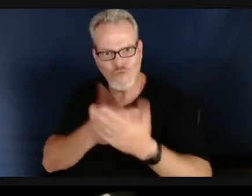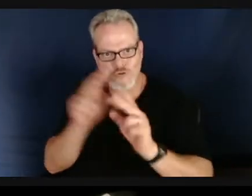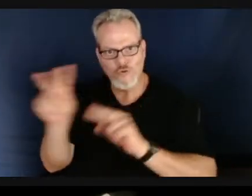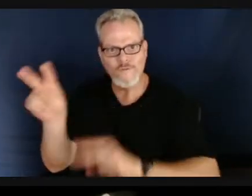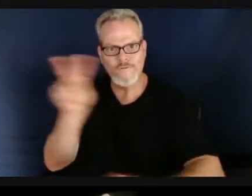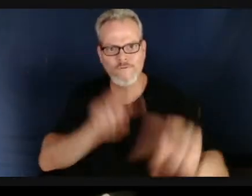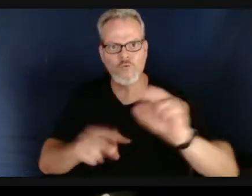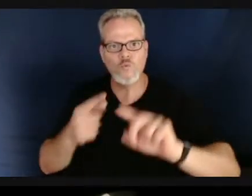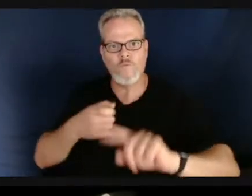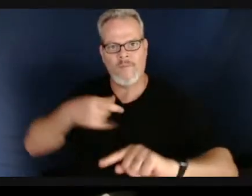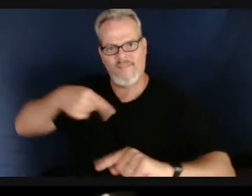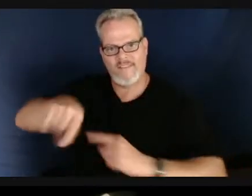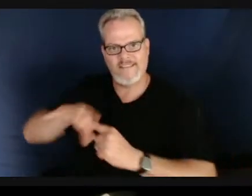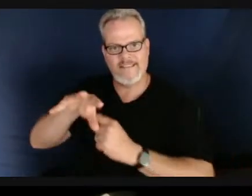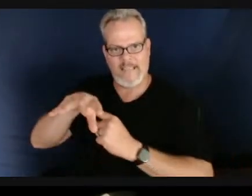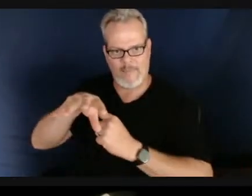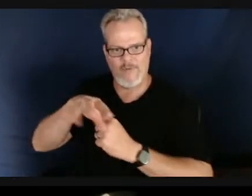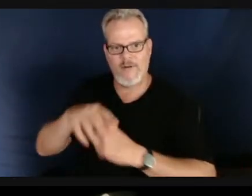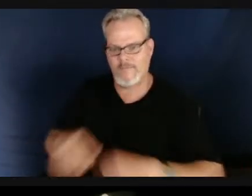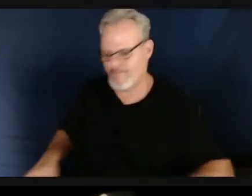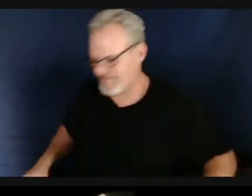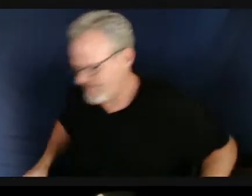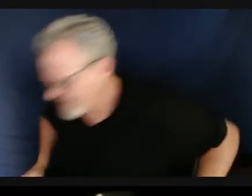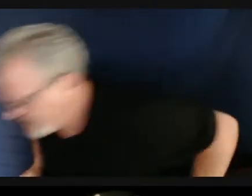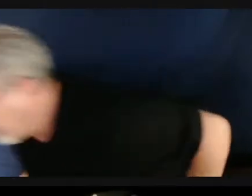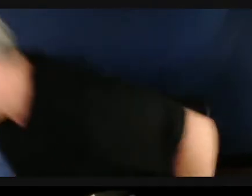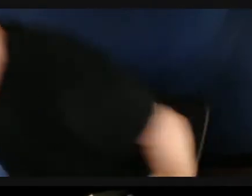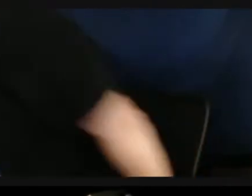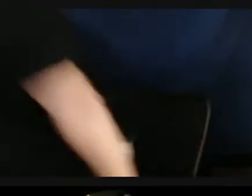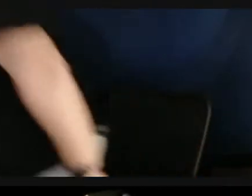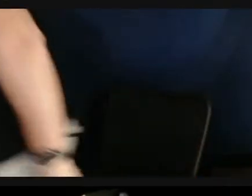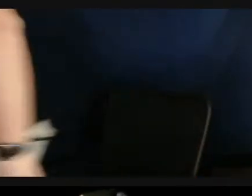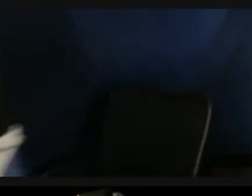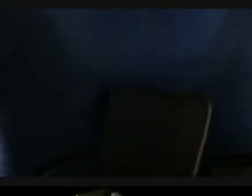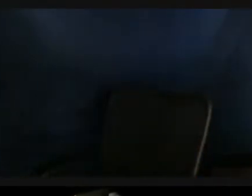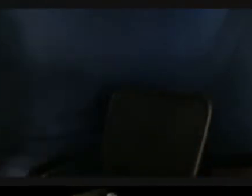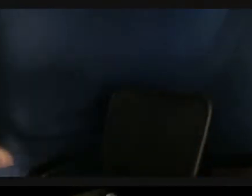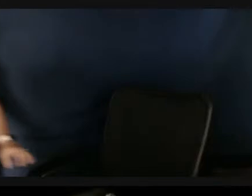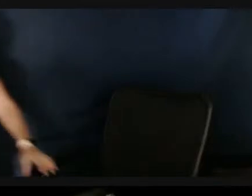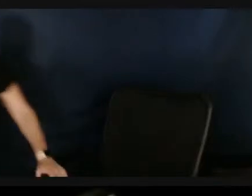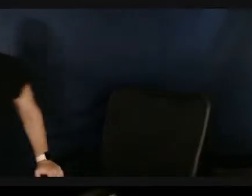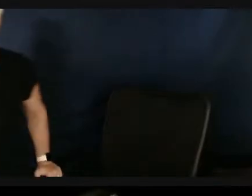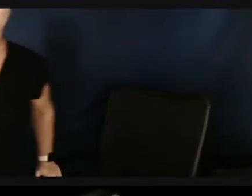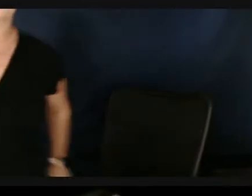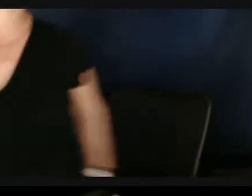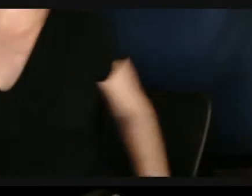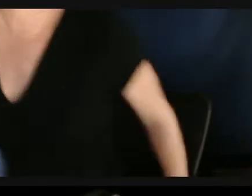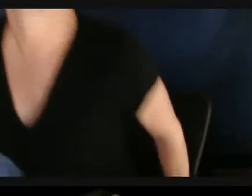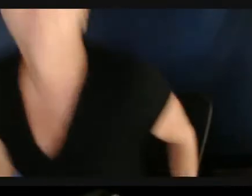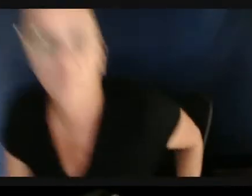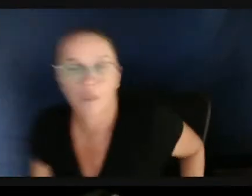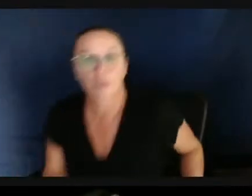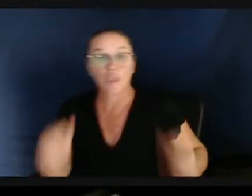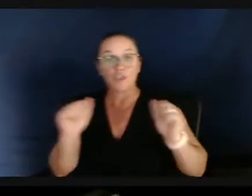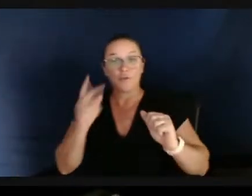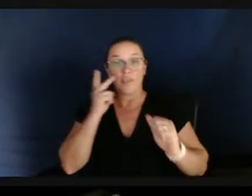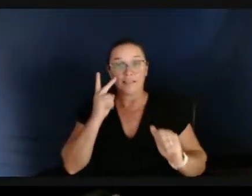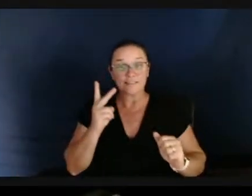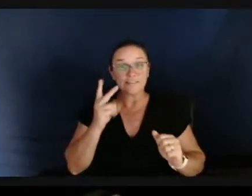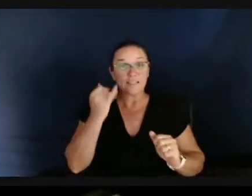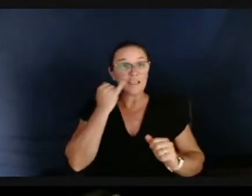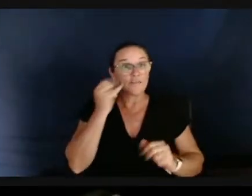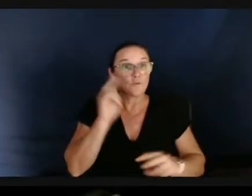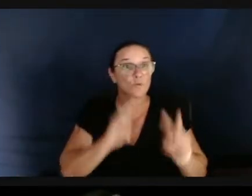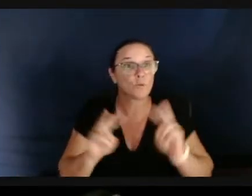melted by lava last week. But you can see this if you look closely. And this is what we'll have to do until we have something